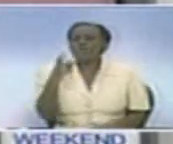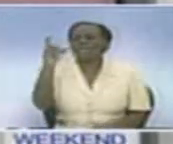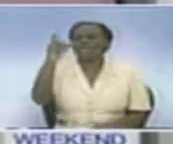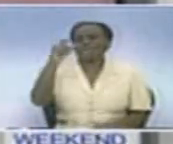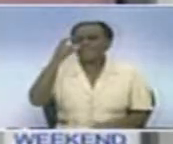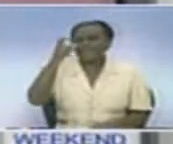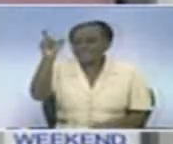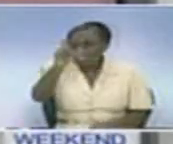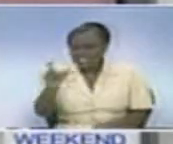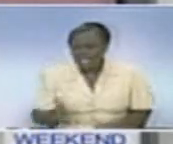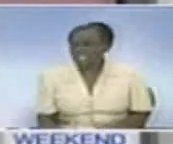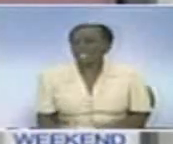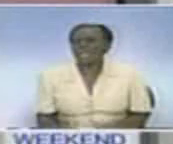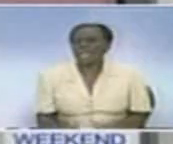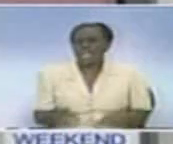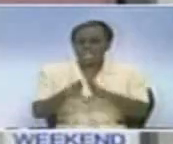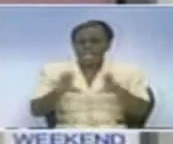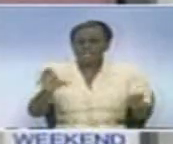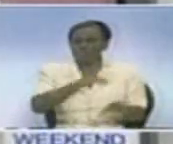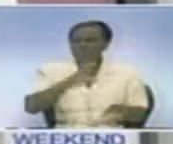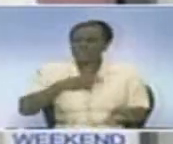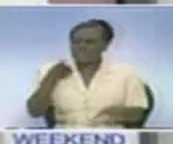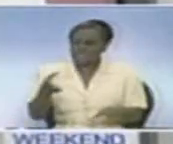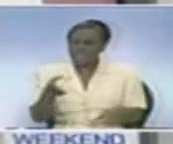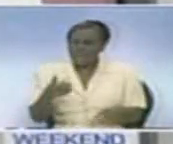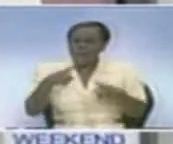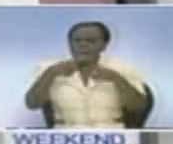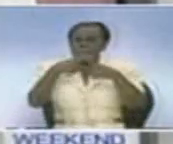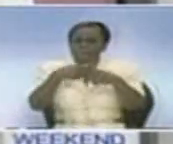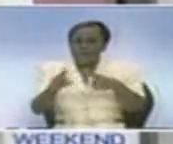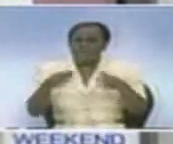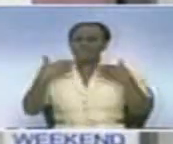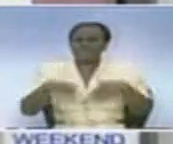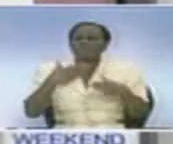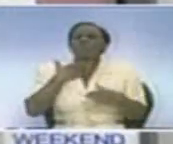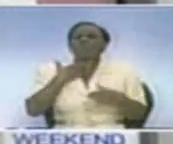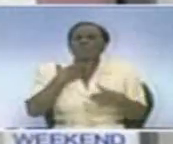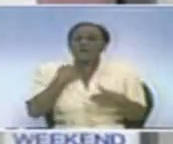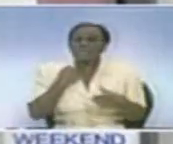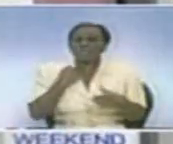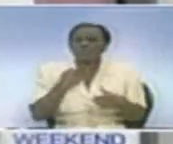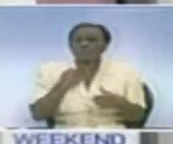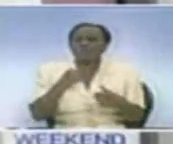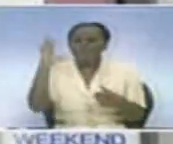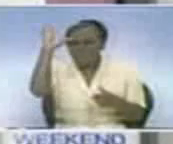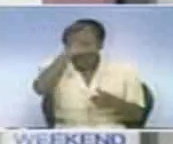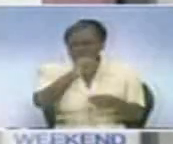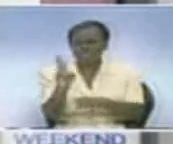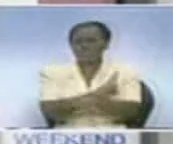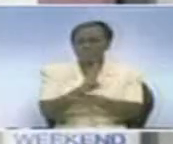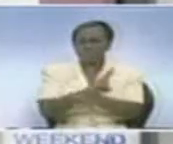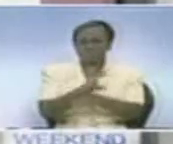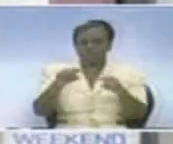In fact, the commercial language is Italians. But because of people wanting to exploit the